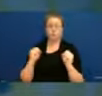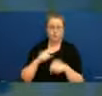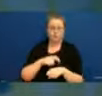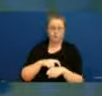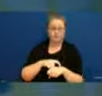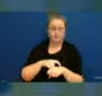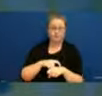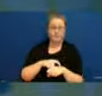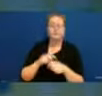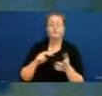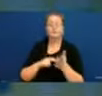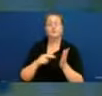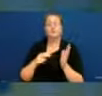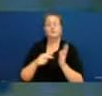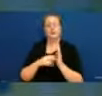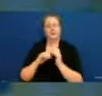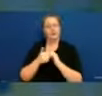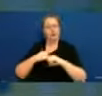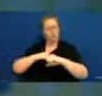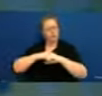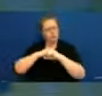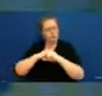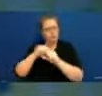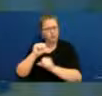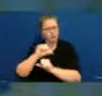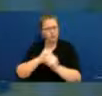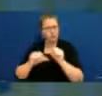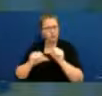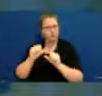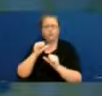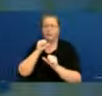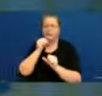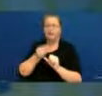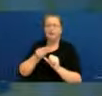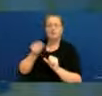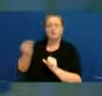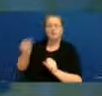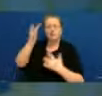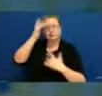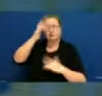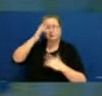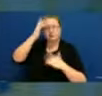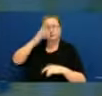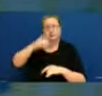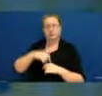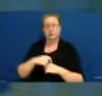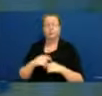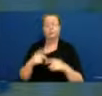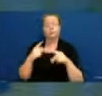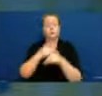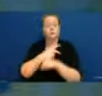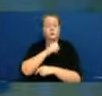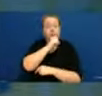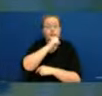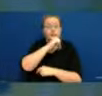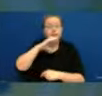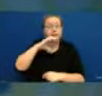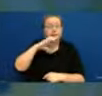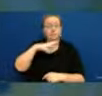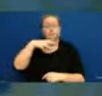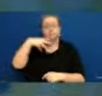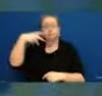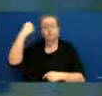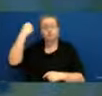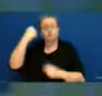it without putting people at risk, particularly our seniors and our elders. We need to put